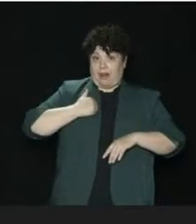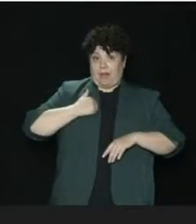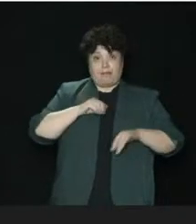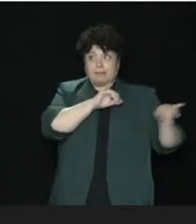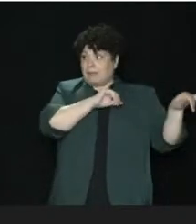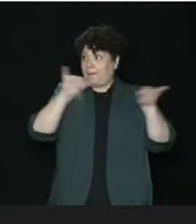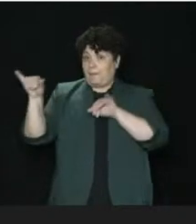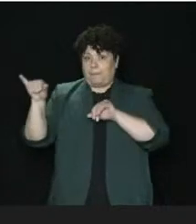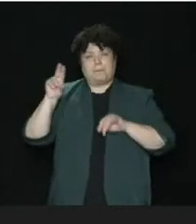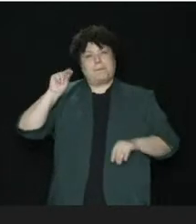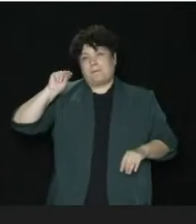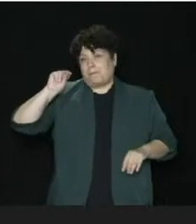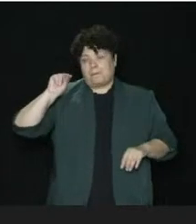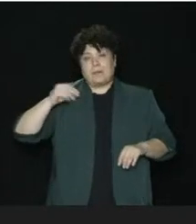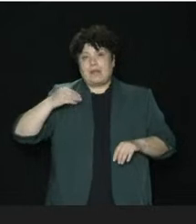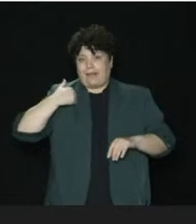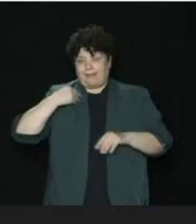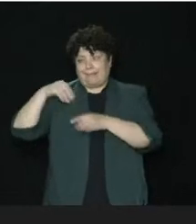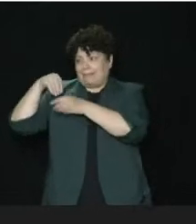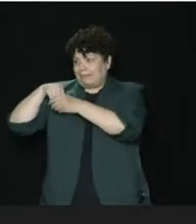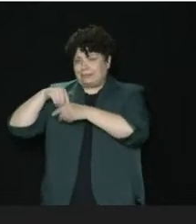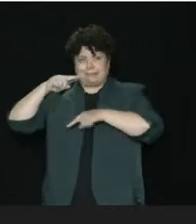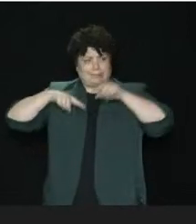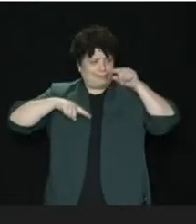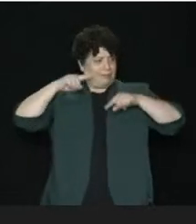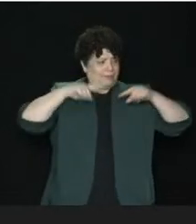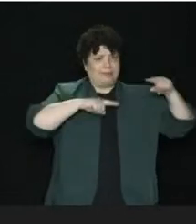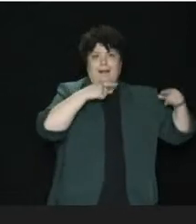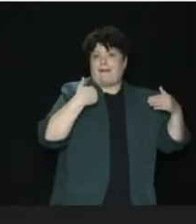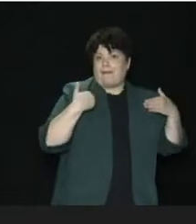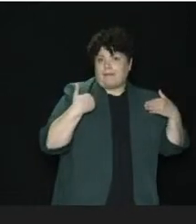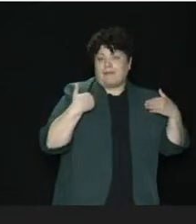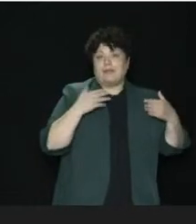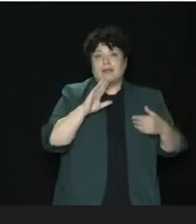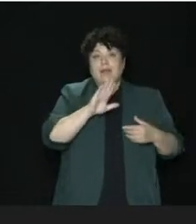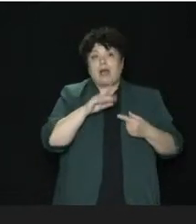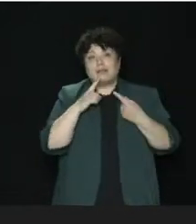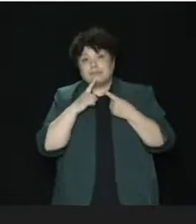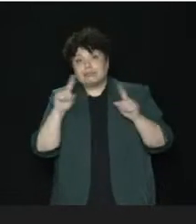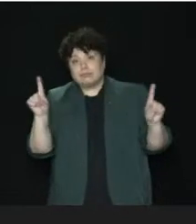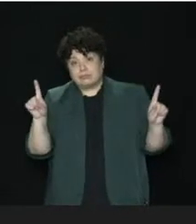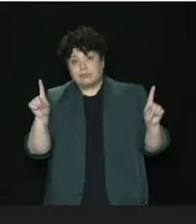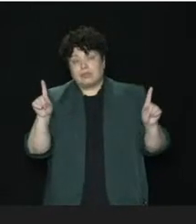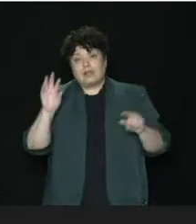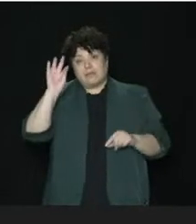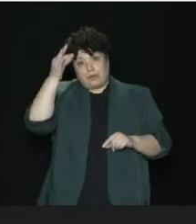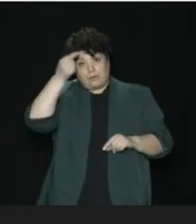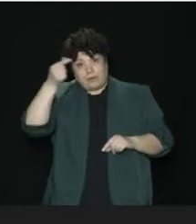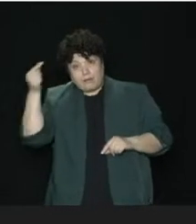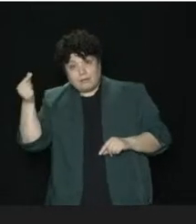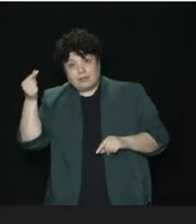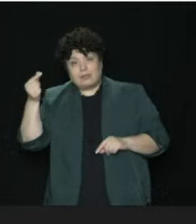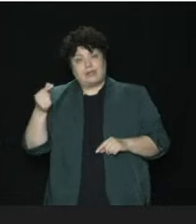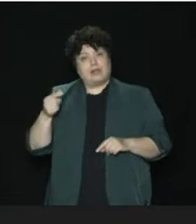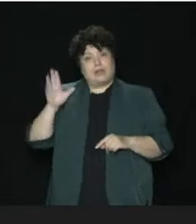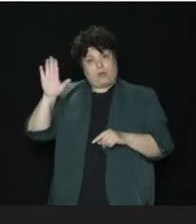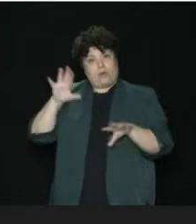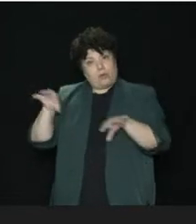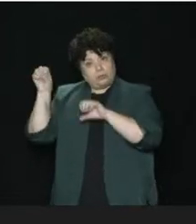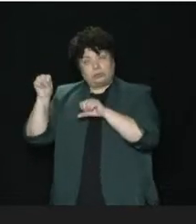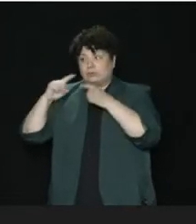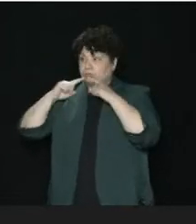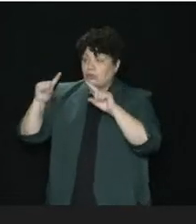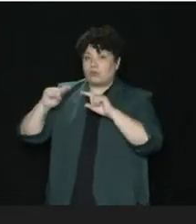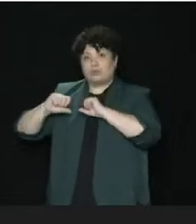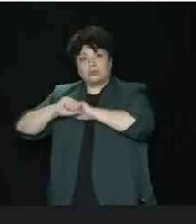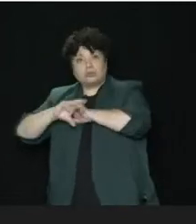yes, we are continuing to send out messages from the federal government level, but we